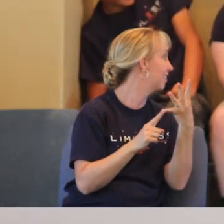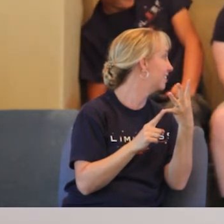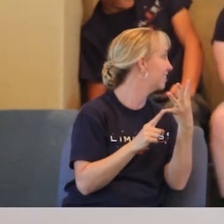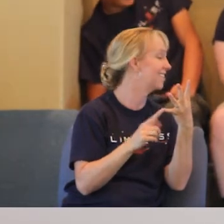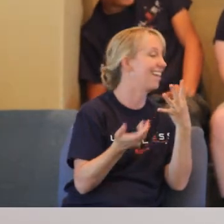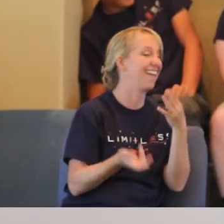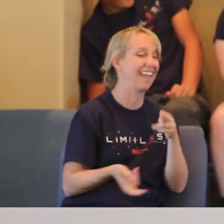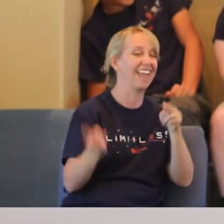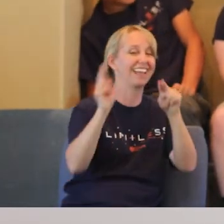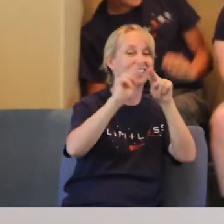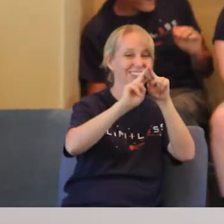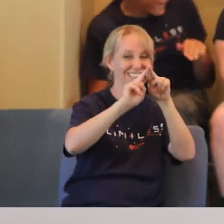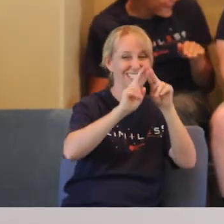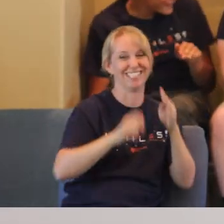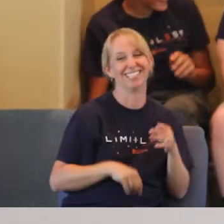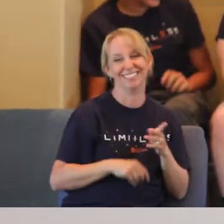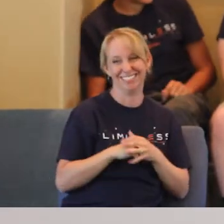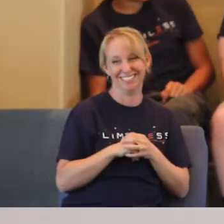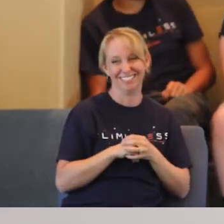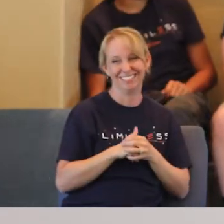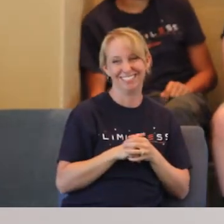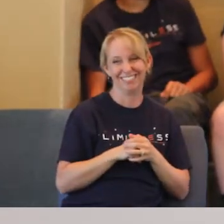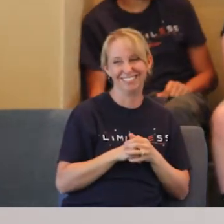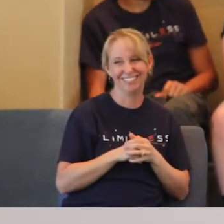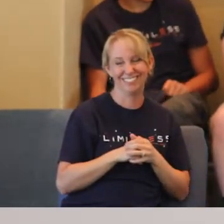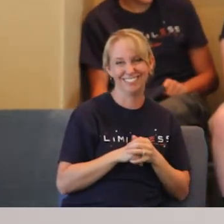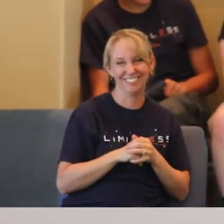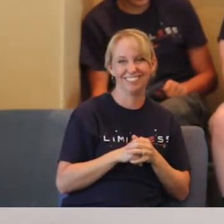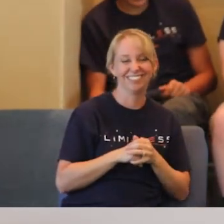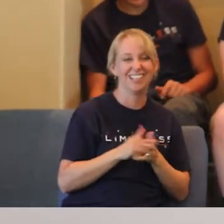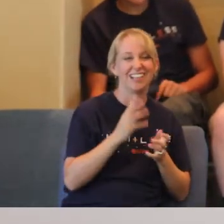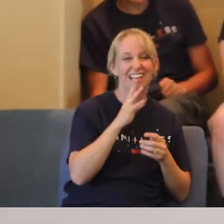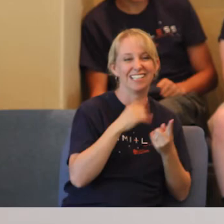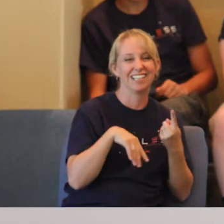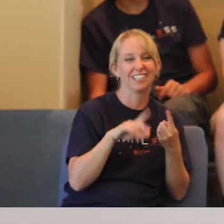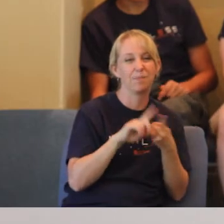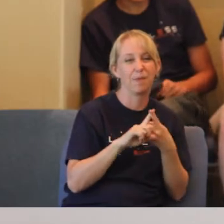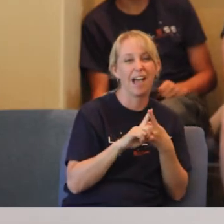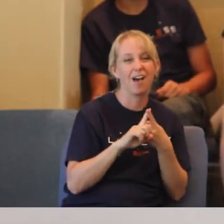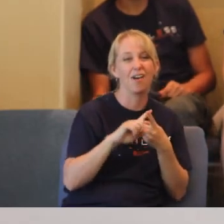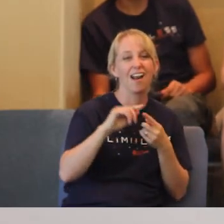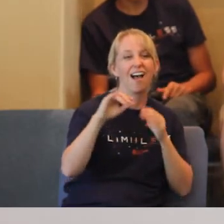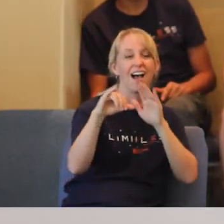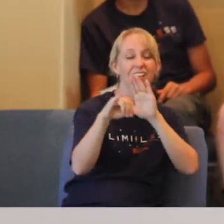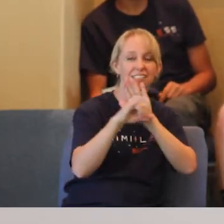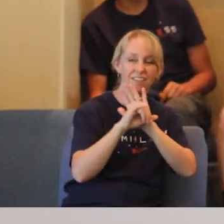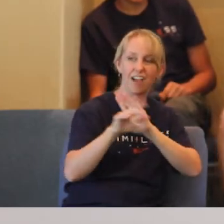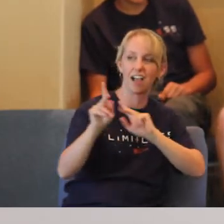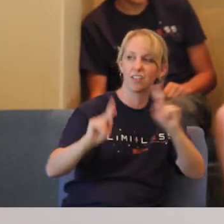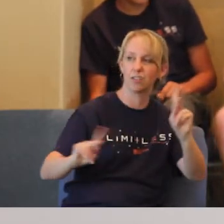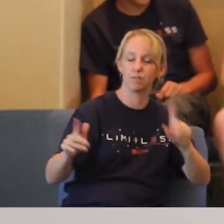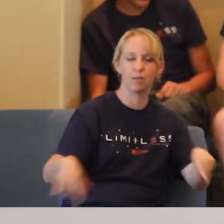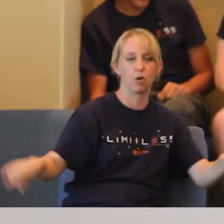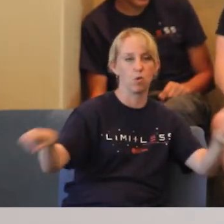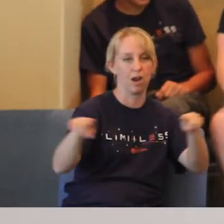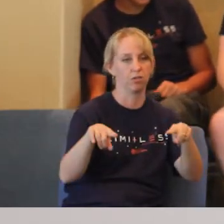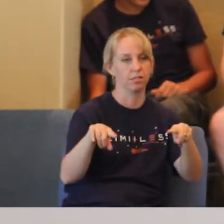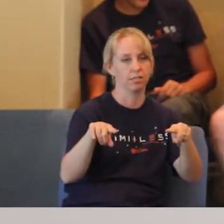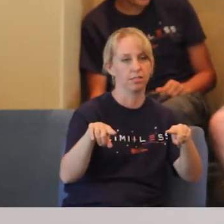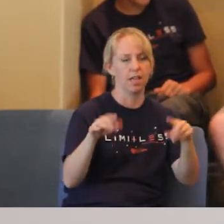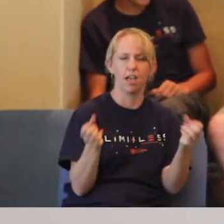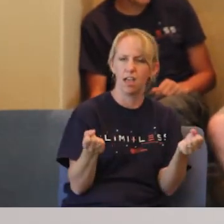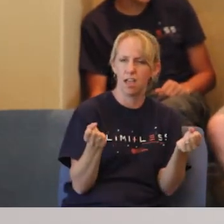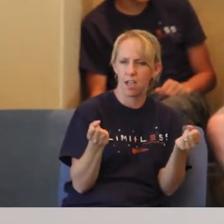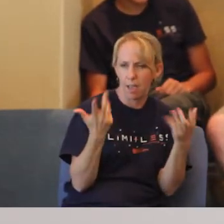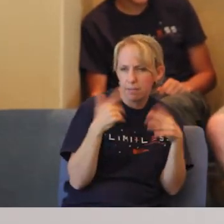Okay. We talked about needing to identify those around us. How many times will we walk by somebody and don't